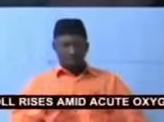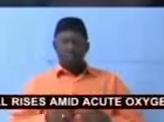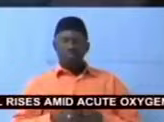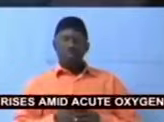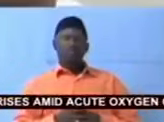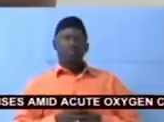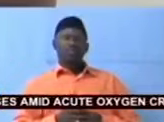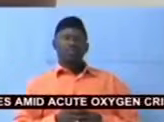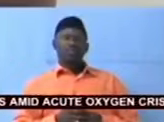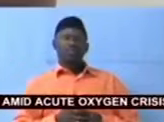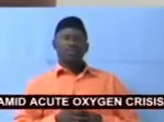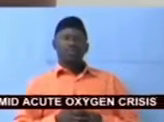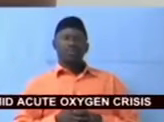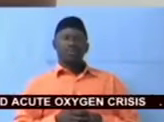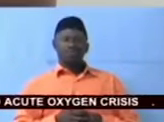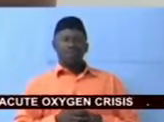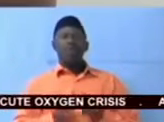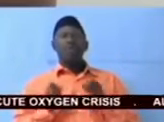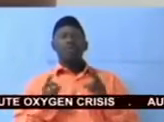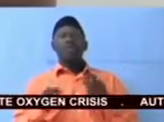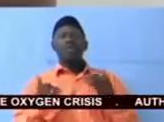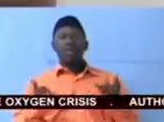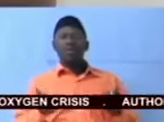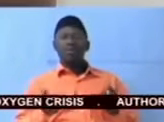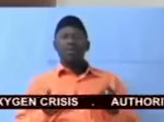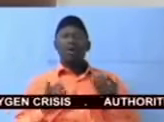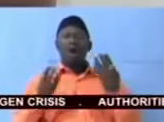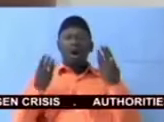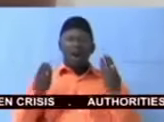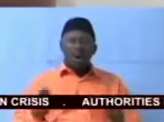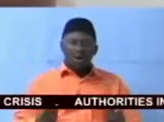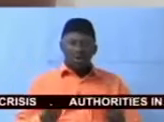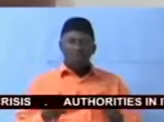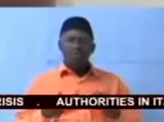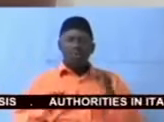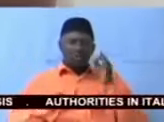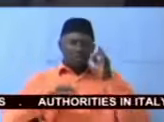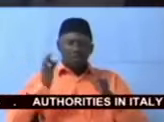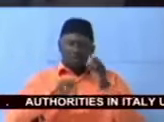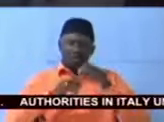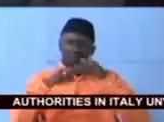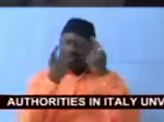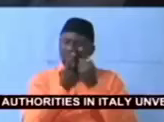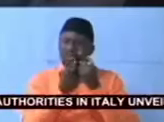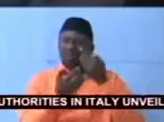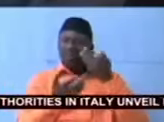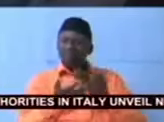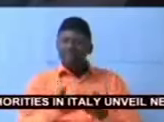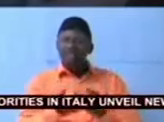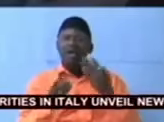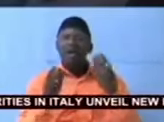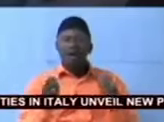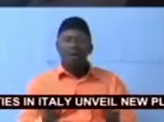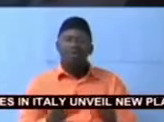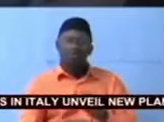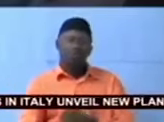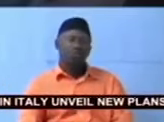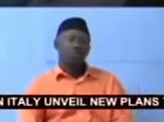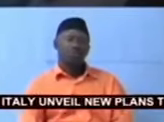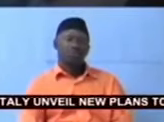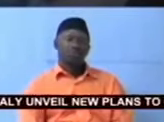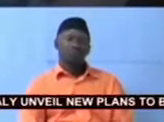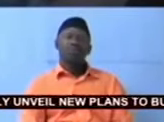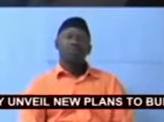matter. Égalil wax commission bi nak naka nga mujjé nak ak layo bobu. Yes, so when the case was